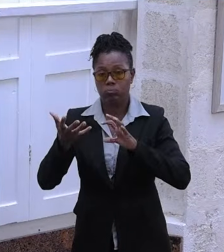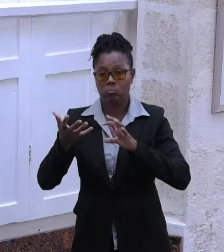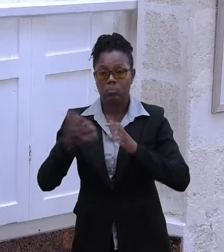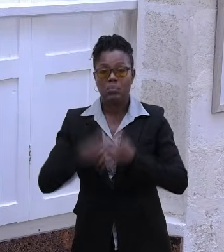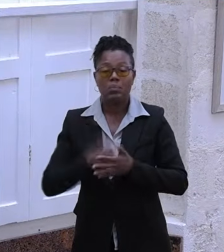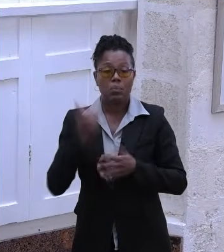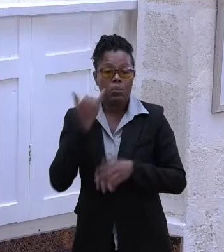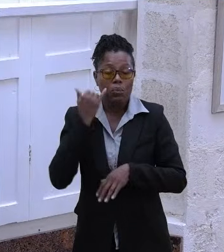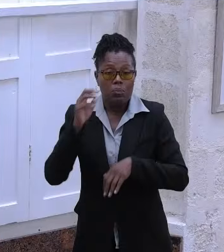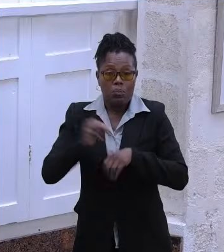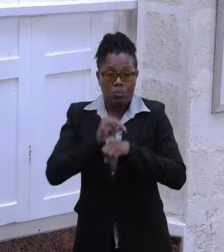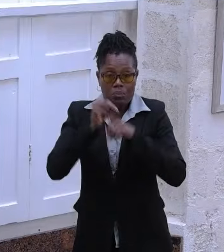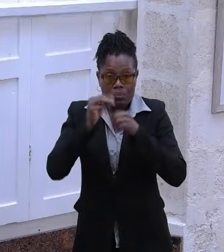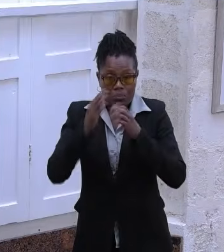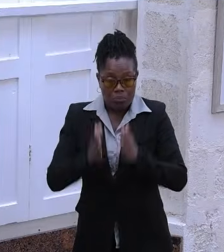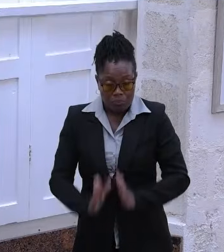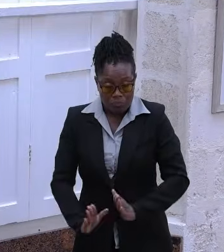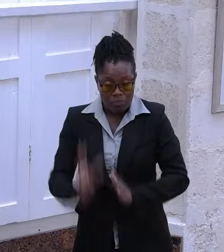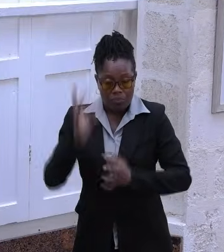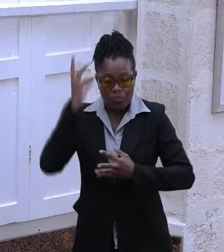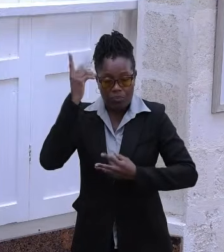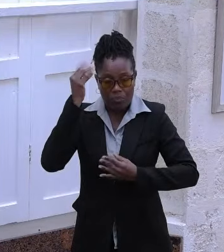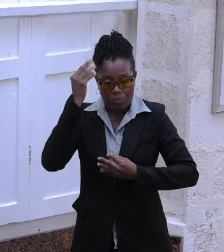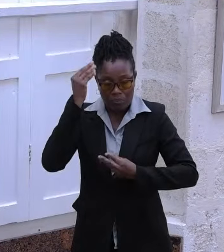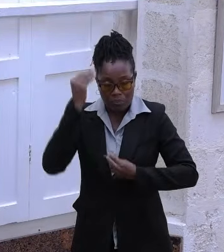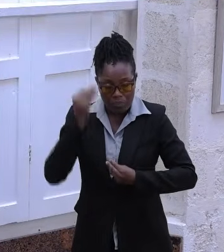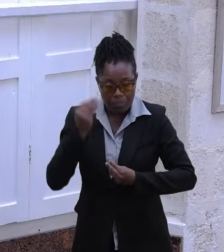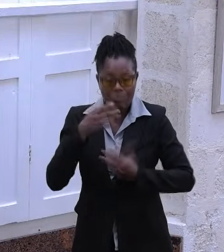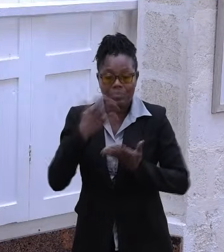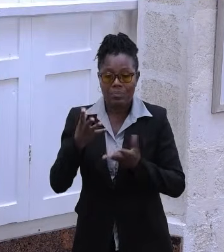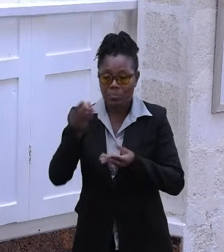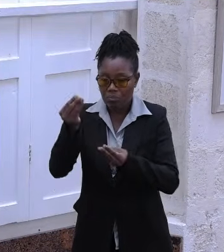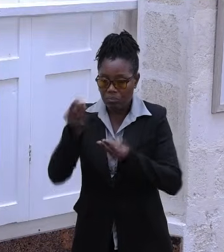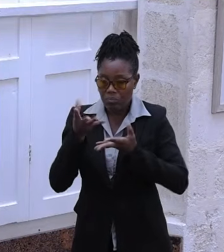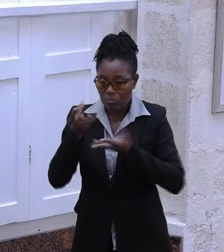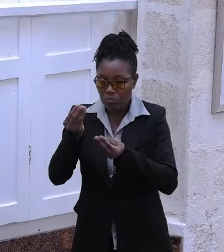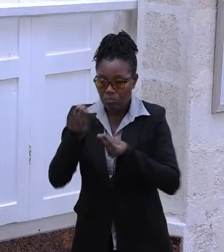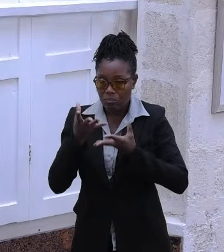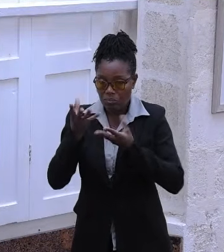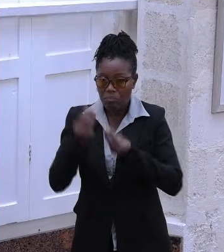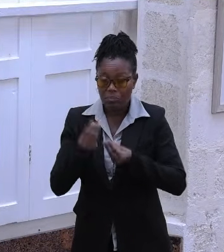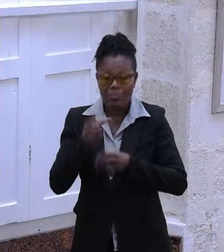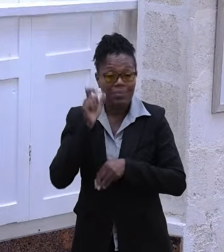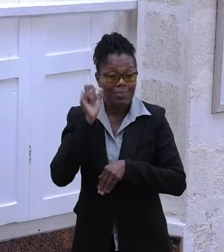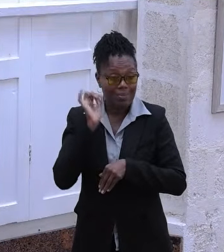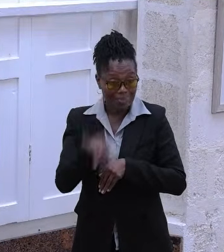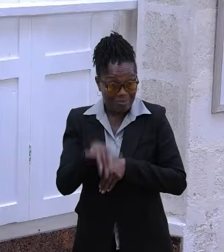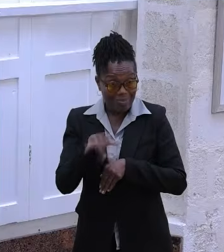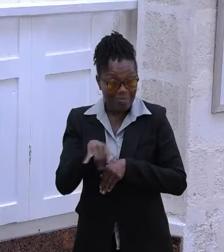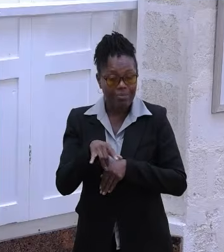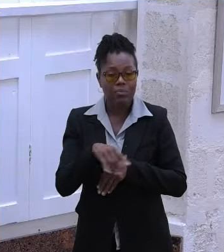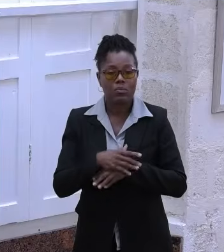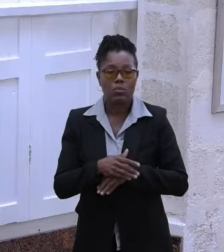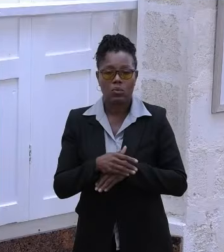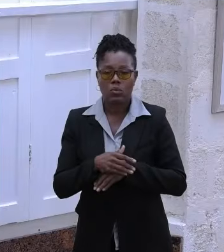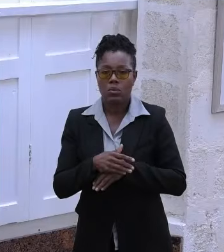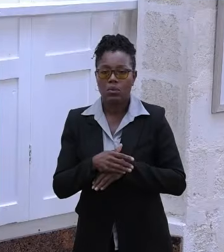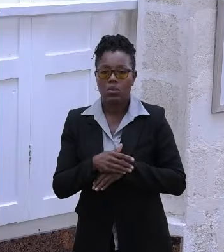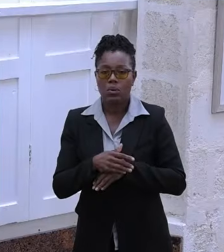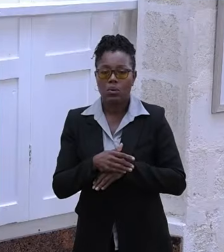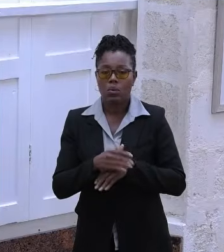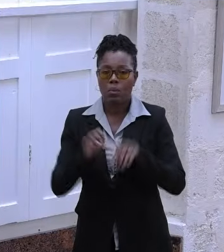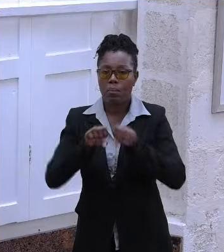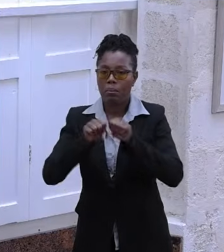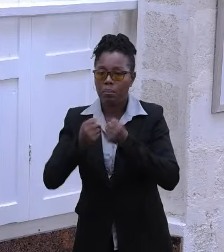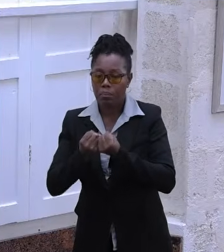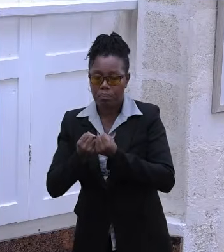minister considers that there is information that would breach national security and cause